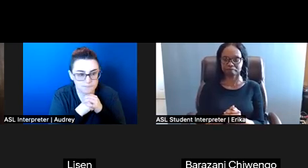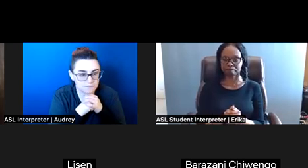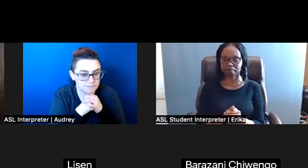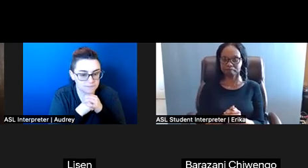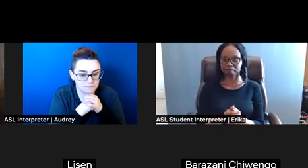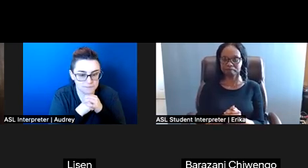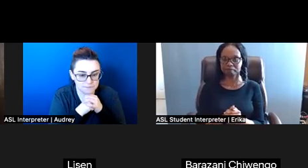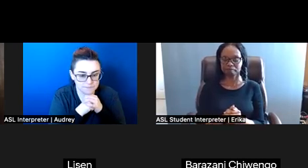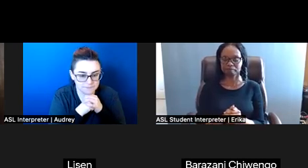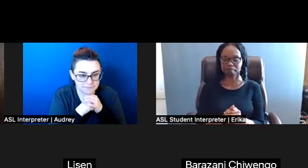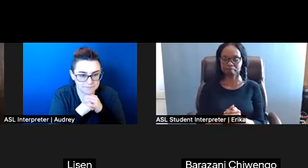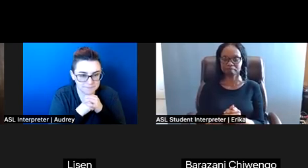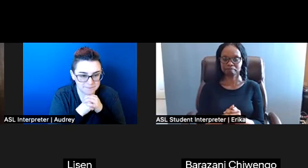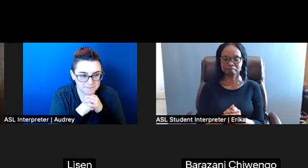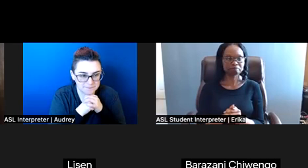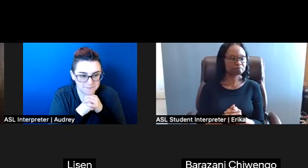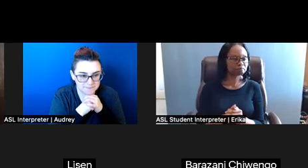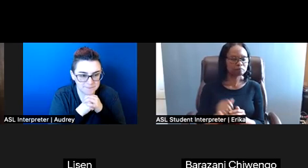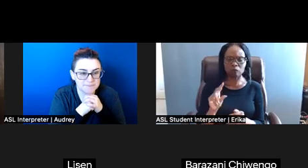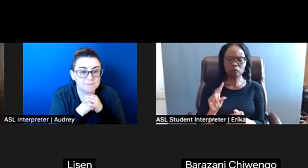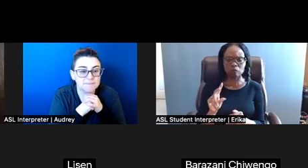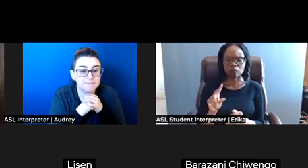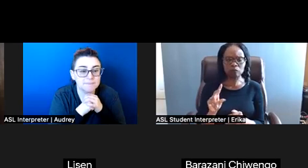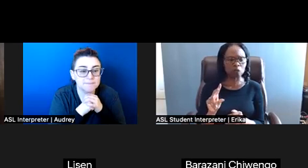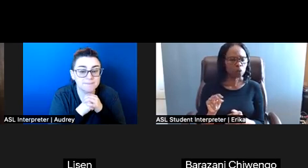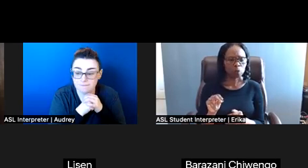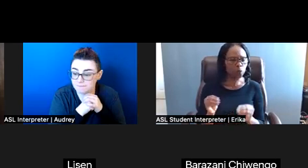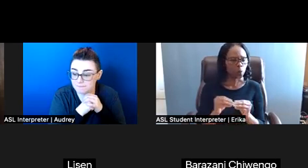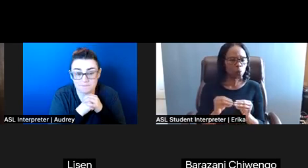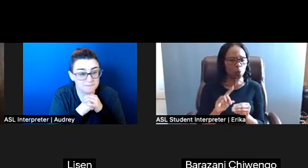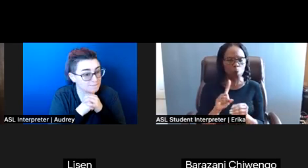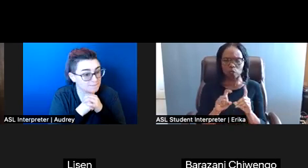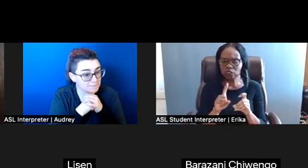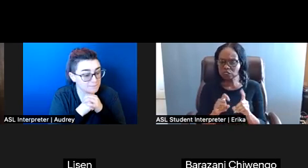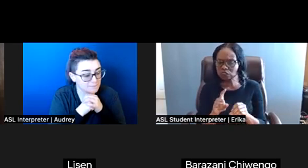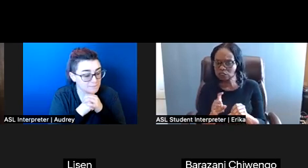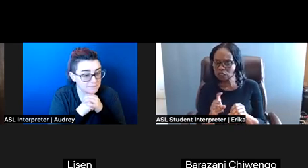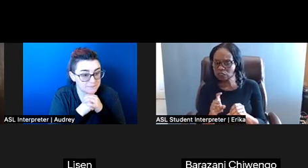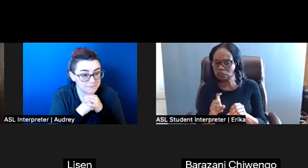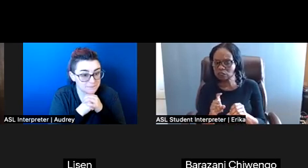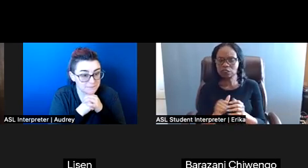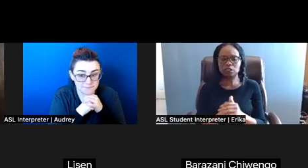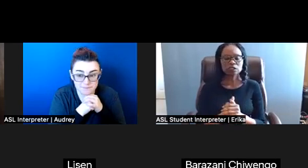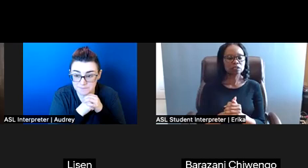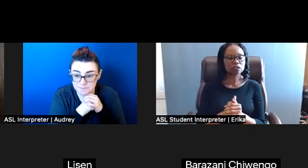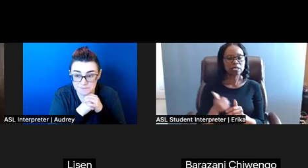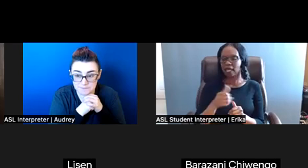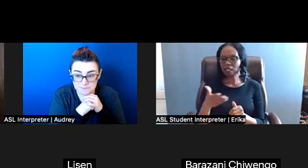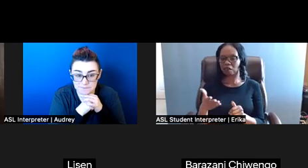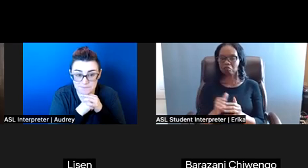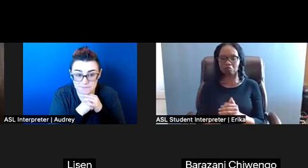Nope, never mind. Well, does anyone have any more questions that would like to have answered?